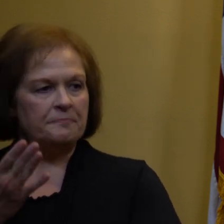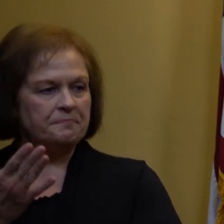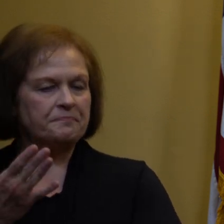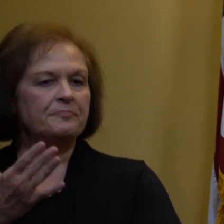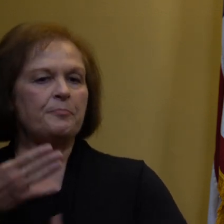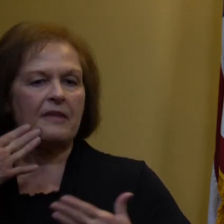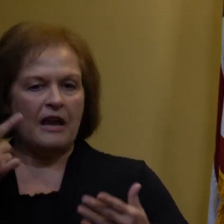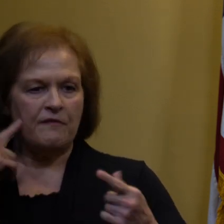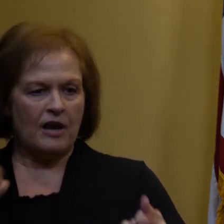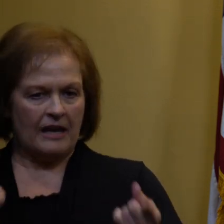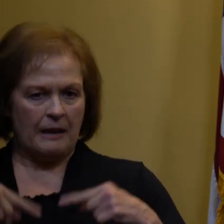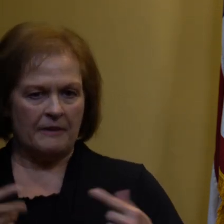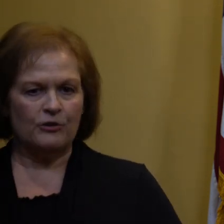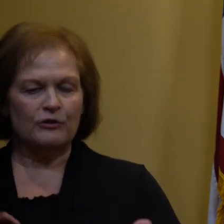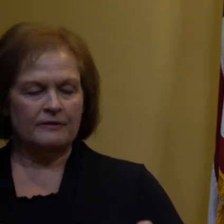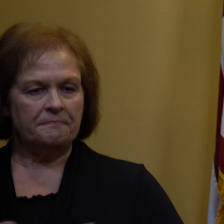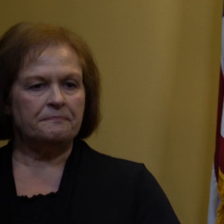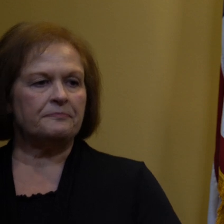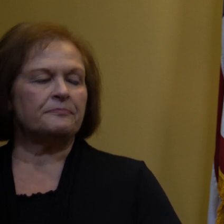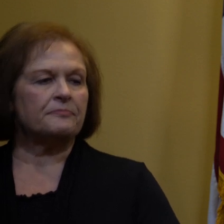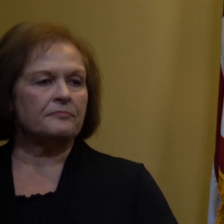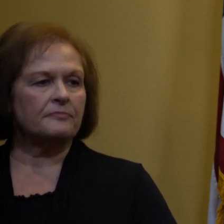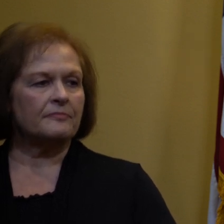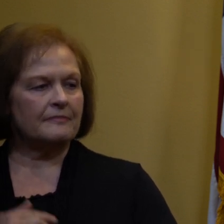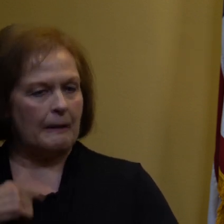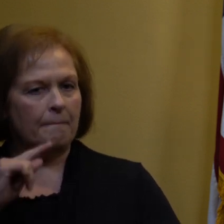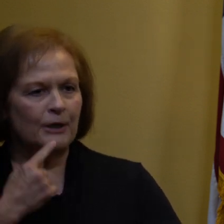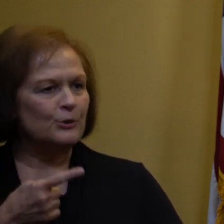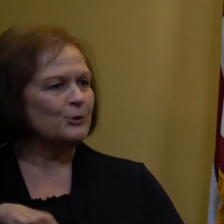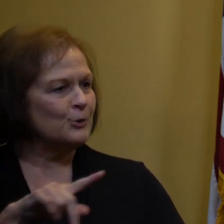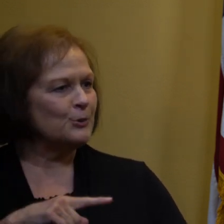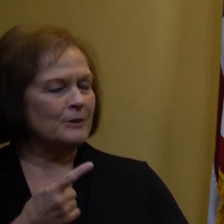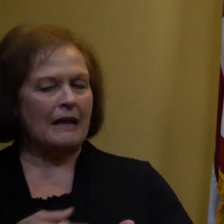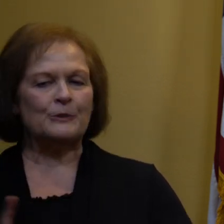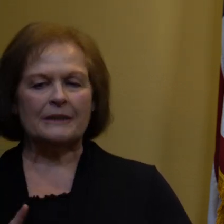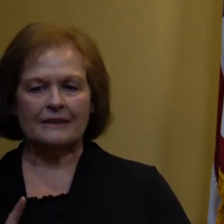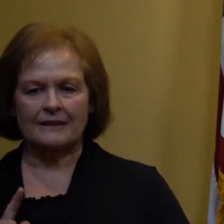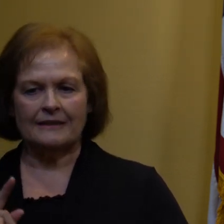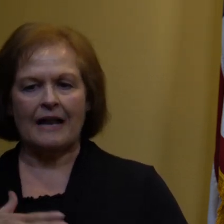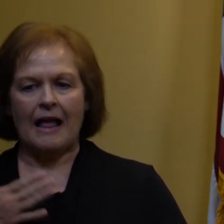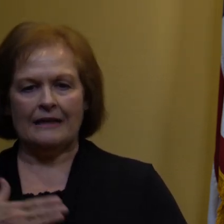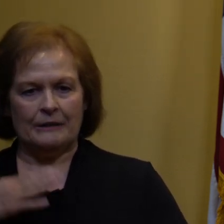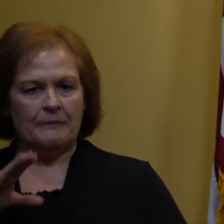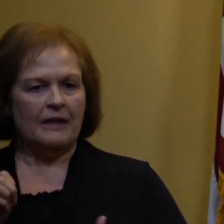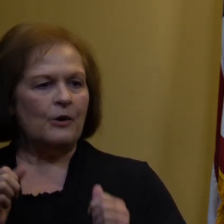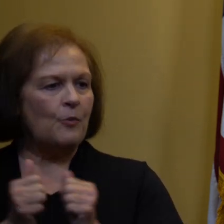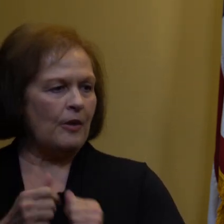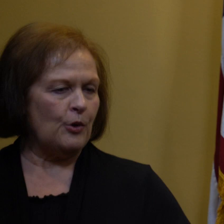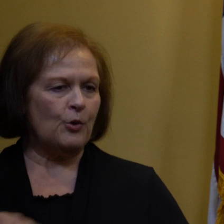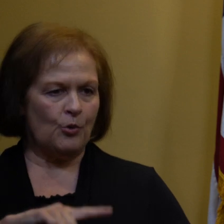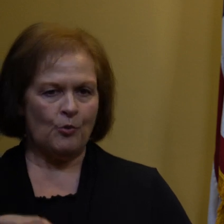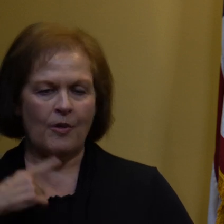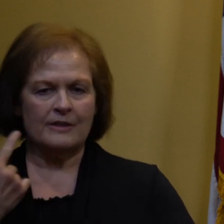morning once again, and thank you all so much for being here. Missed you. I missed you last week. Glad to be with you